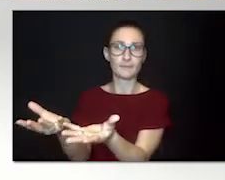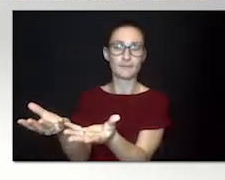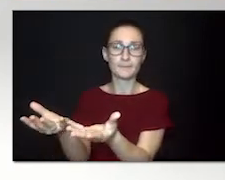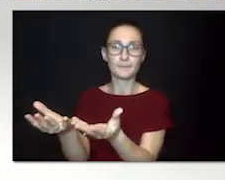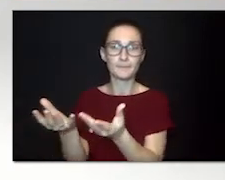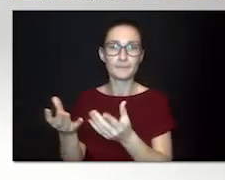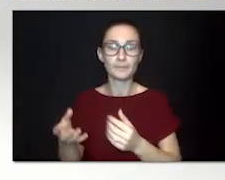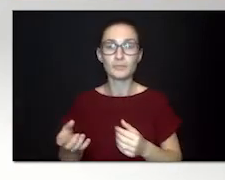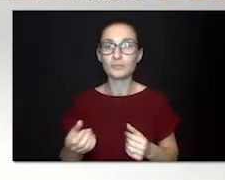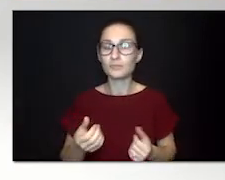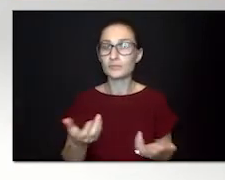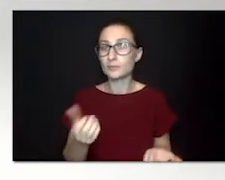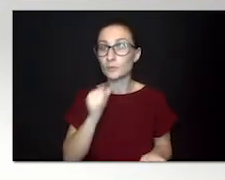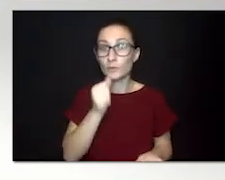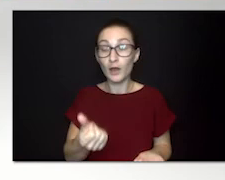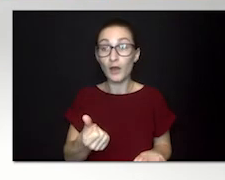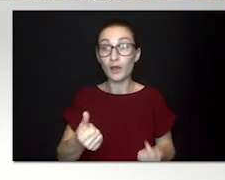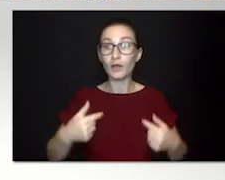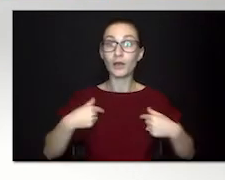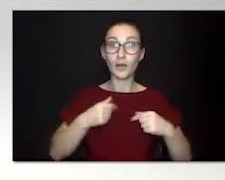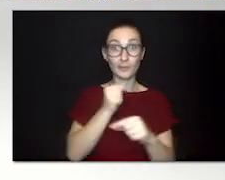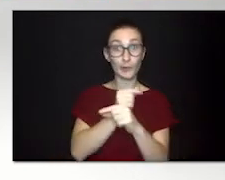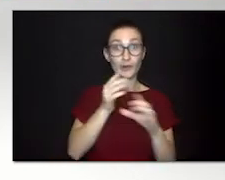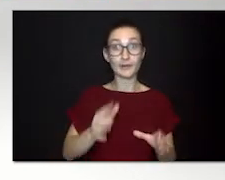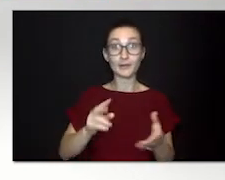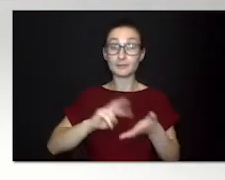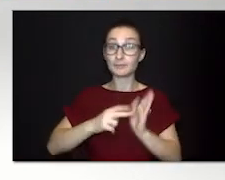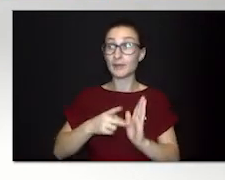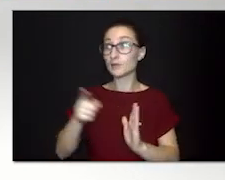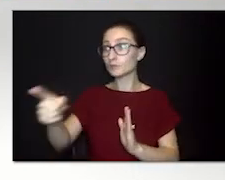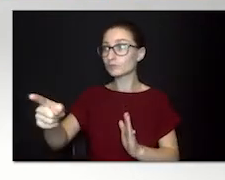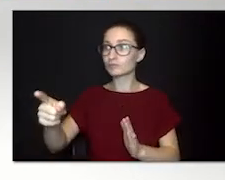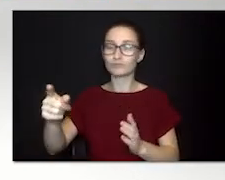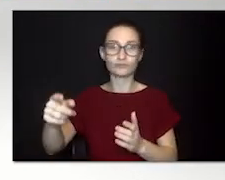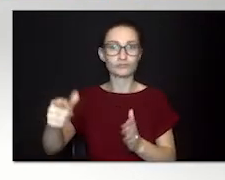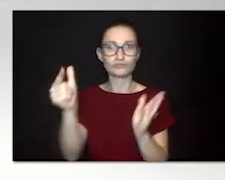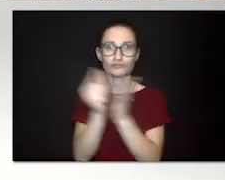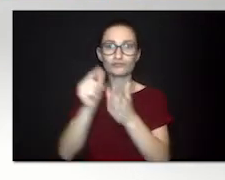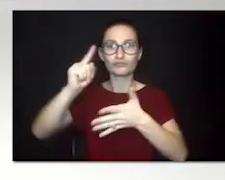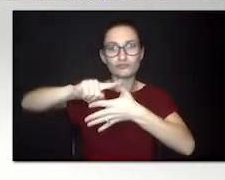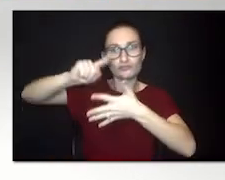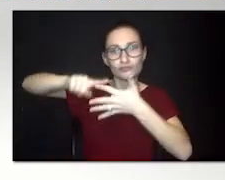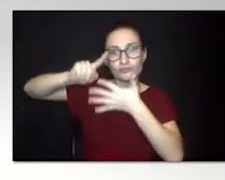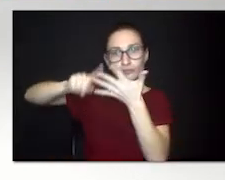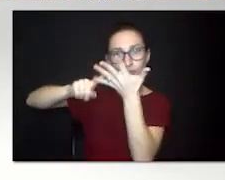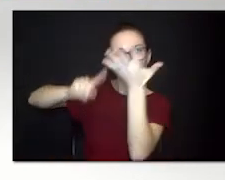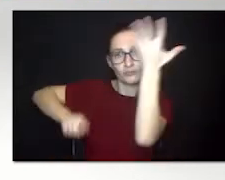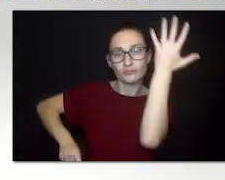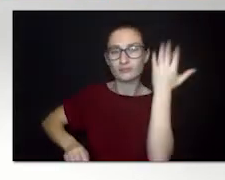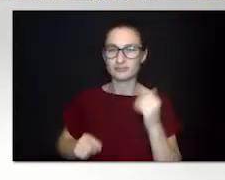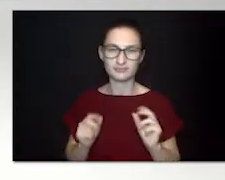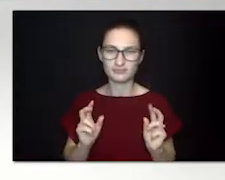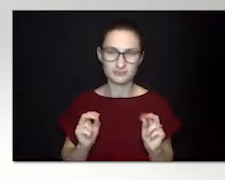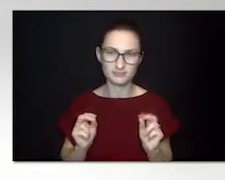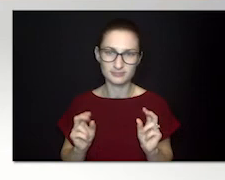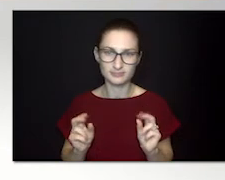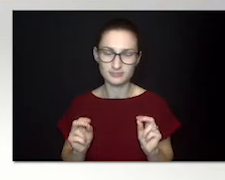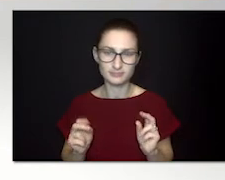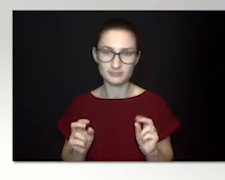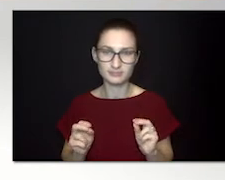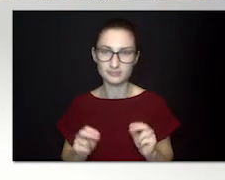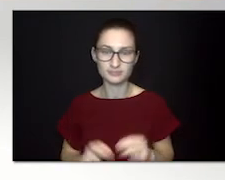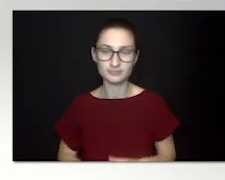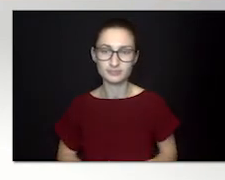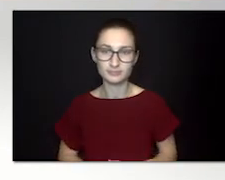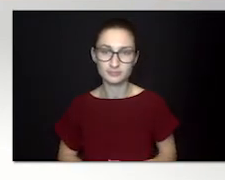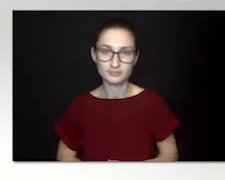not something where just because you're guardian advocacy now, you're like, okay, well, you can't do this, this, and this, that you were able to do, you were able to make good decisions about, you